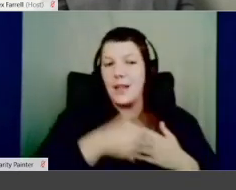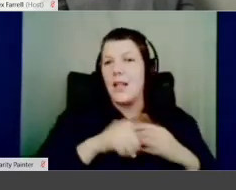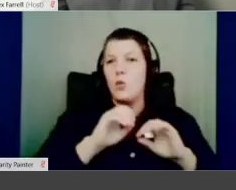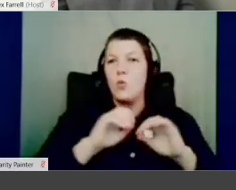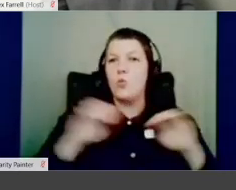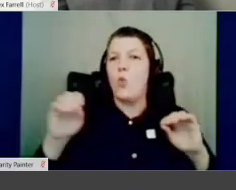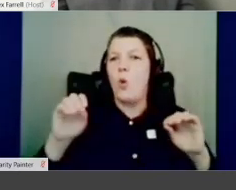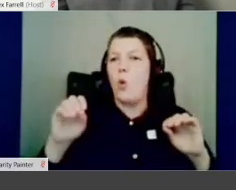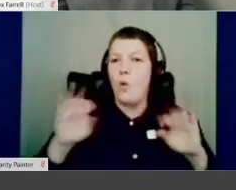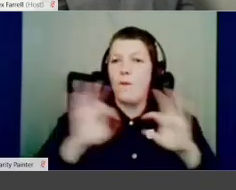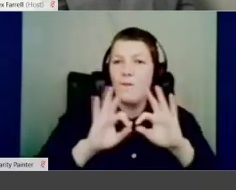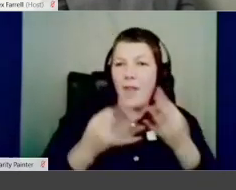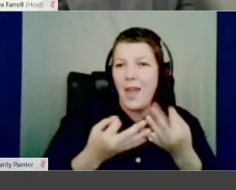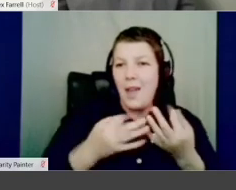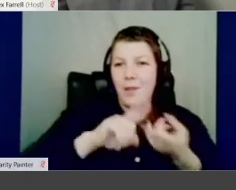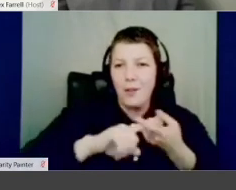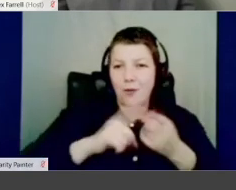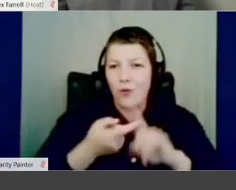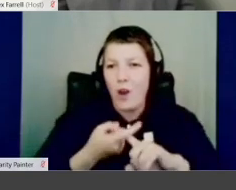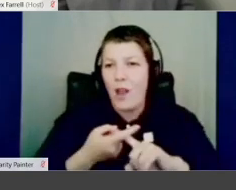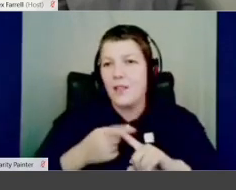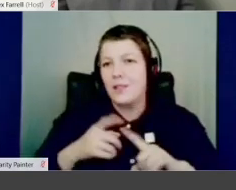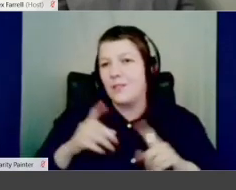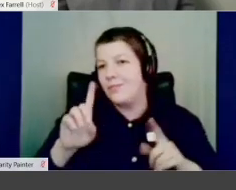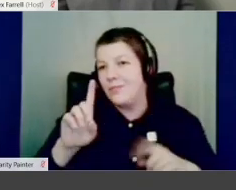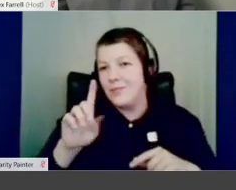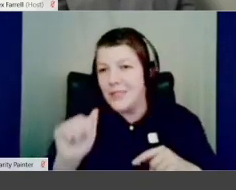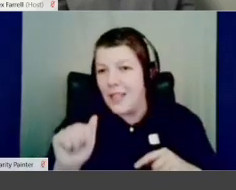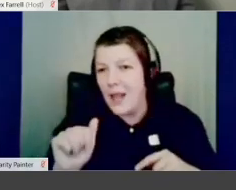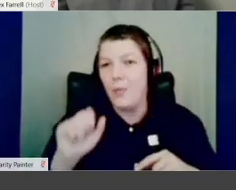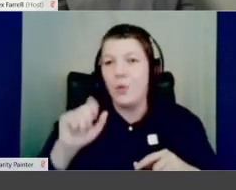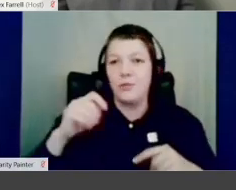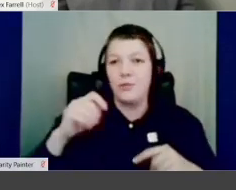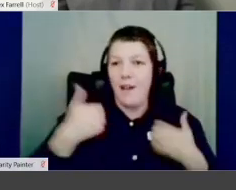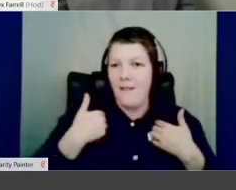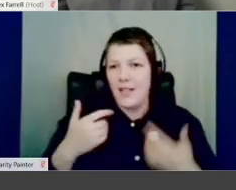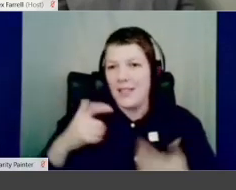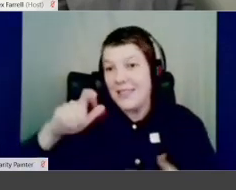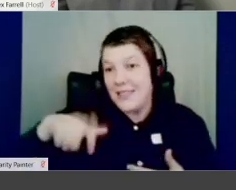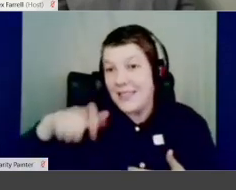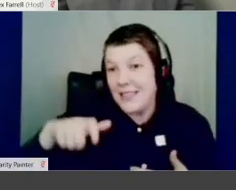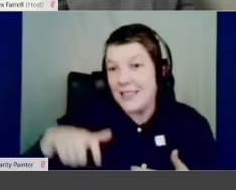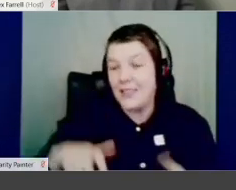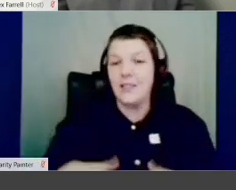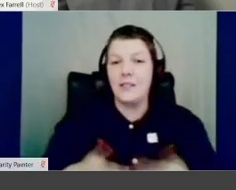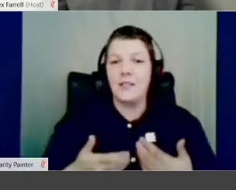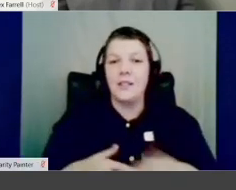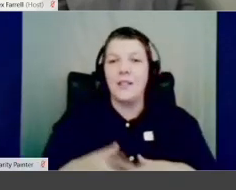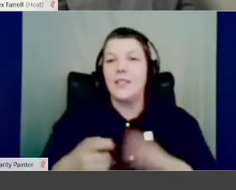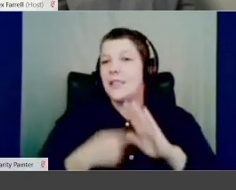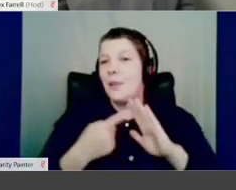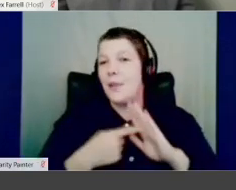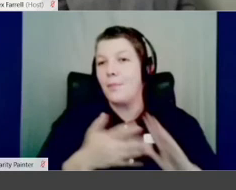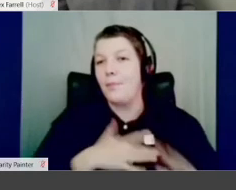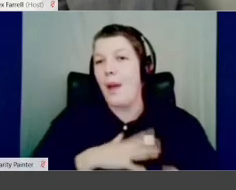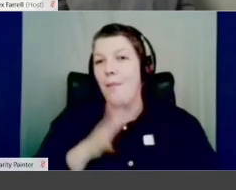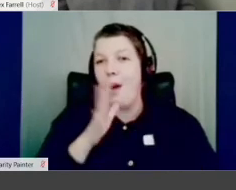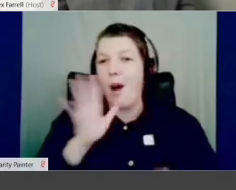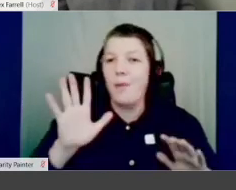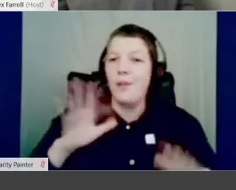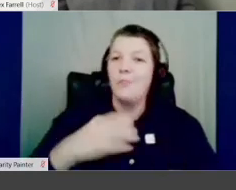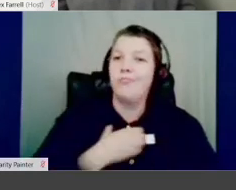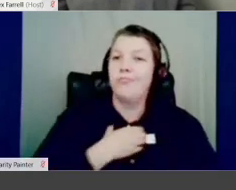has had needs. Like for me, I always have my mom's voice in my head where she's like, oh, a 19-year-old must have made this website because the type is so teeny